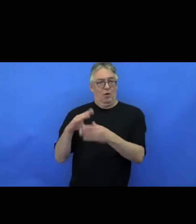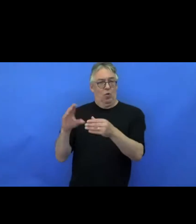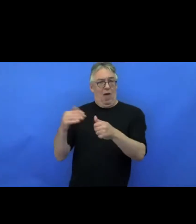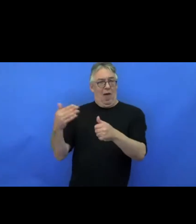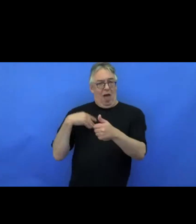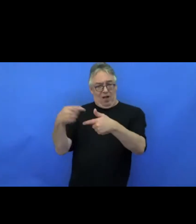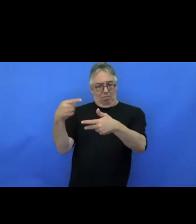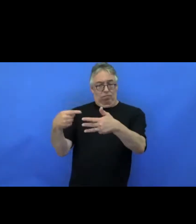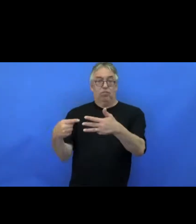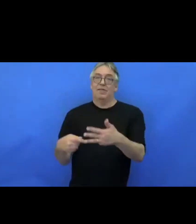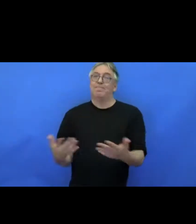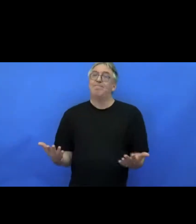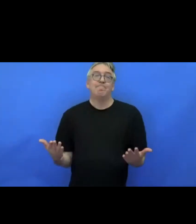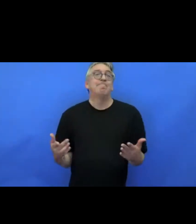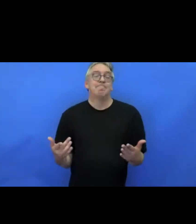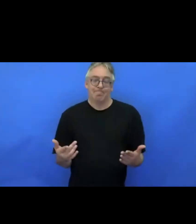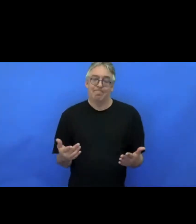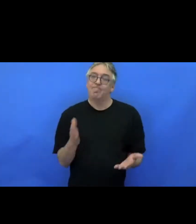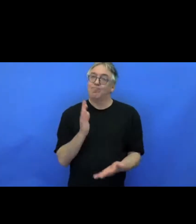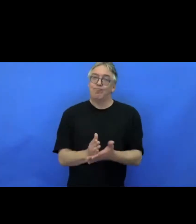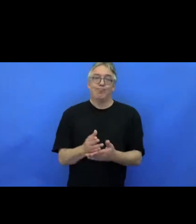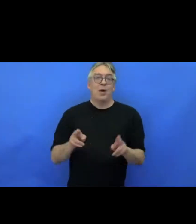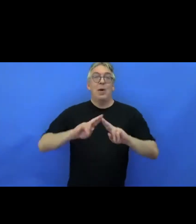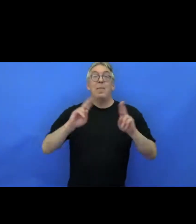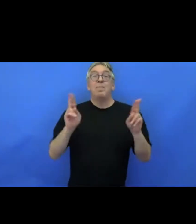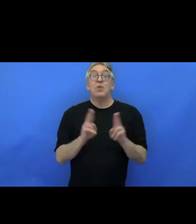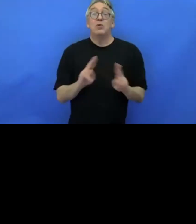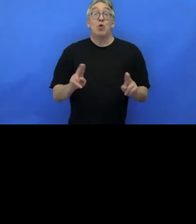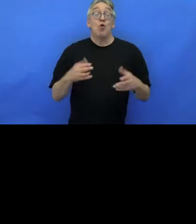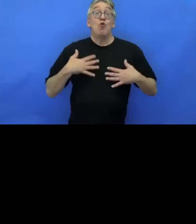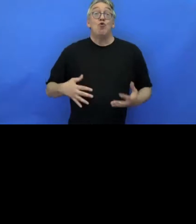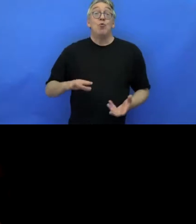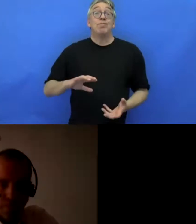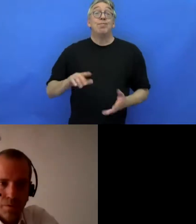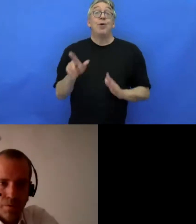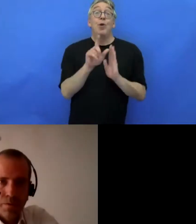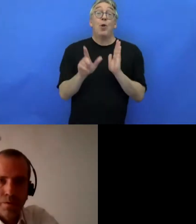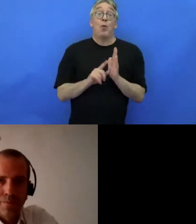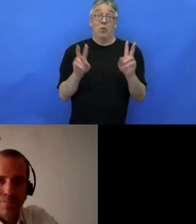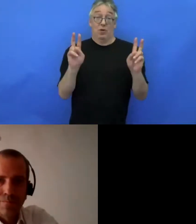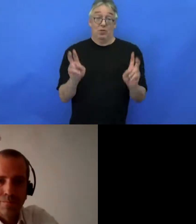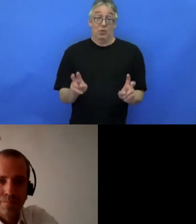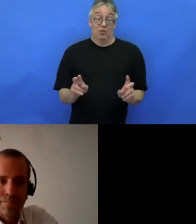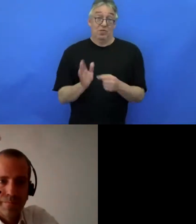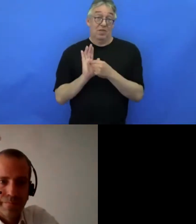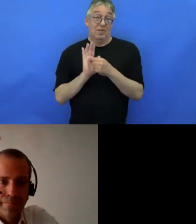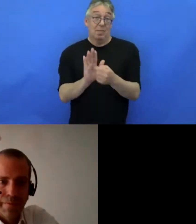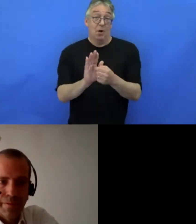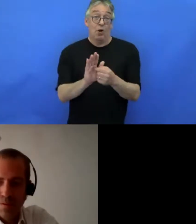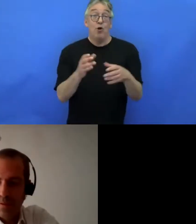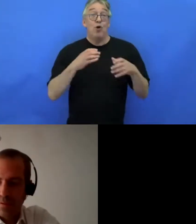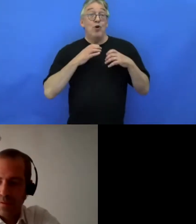are classic international humanitarian law issues, like the distinction between civilian and